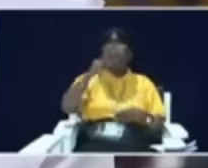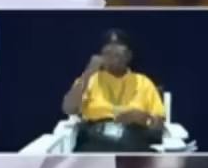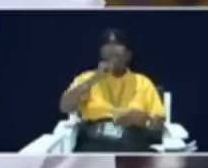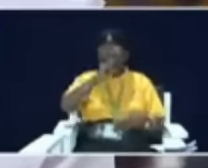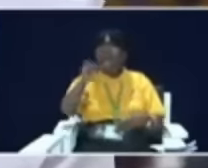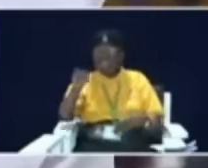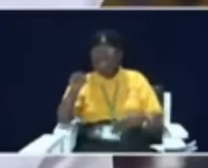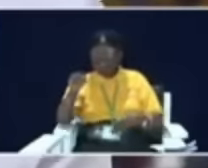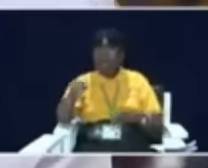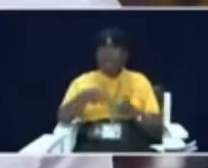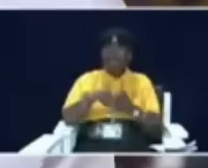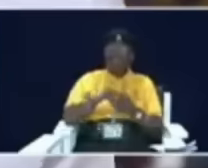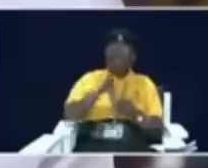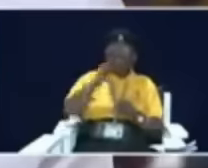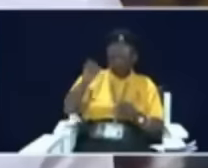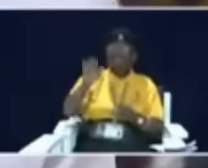this is your boundary.